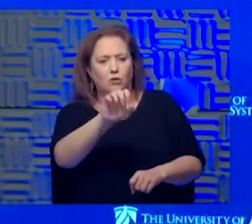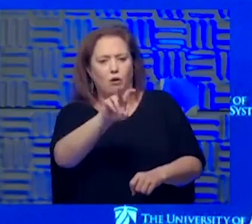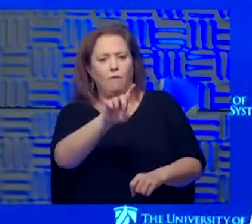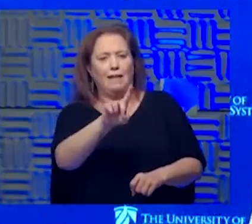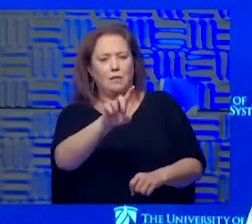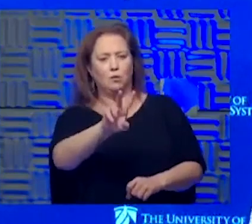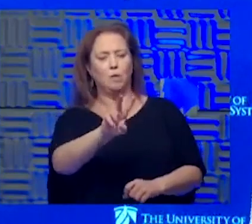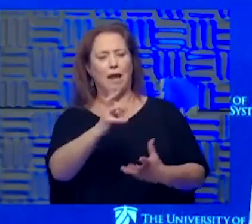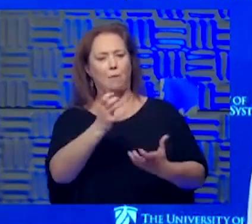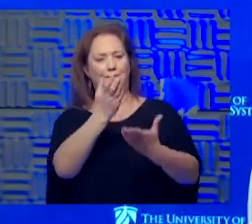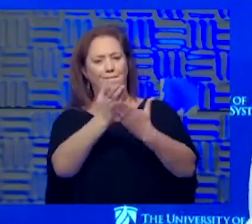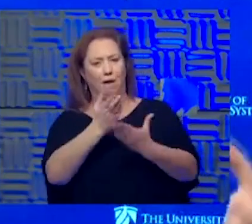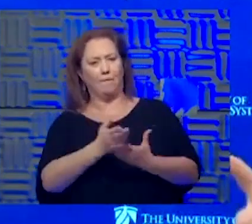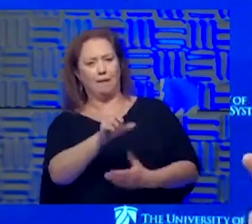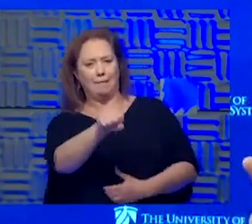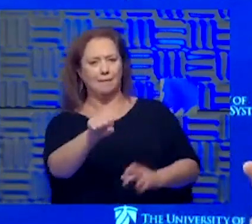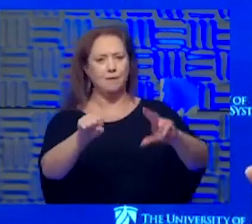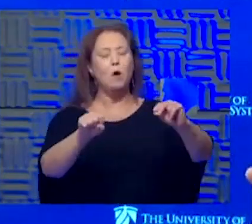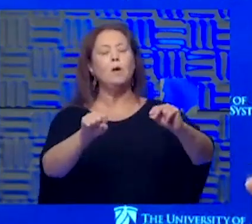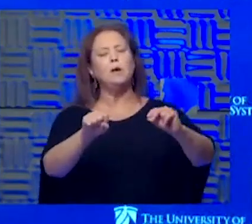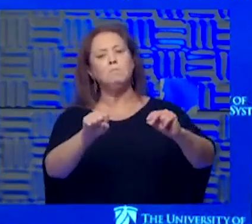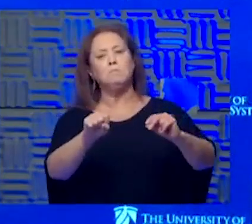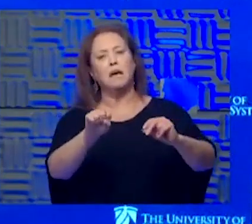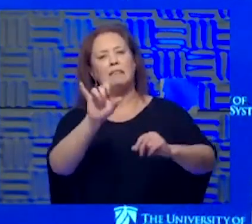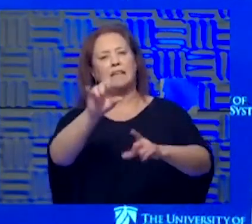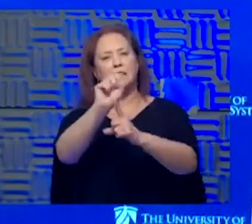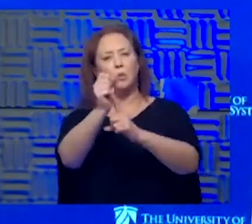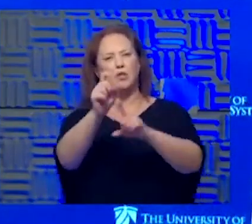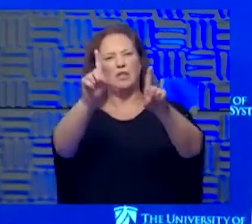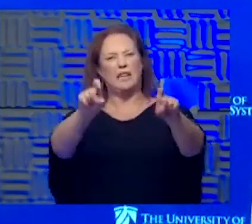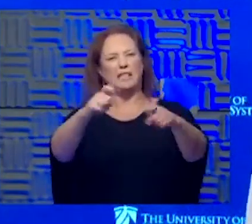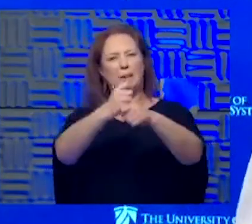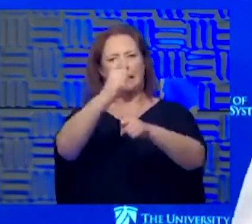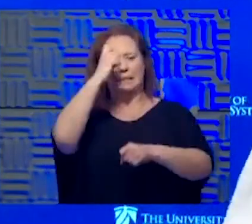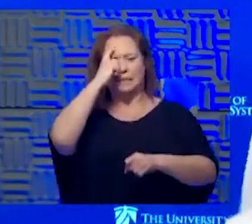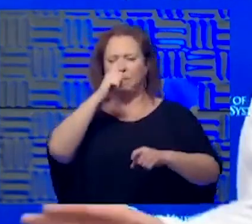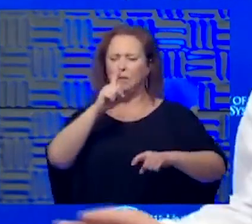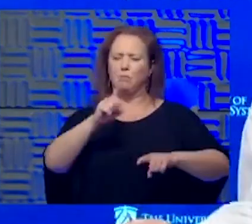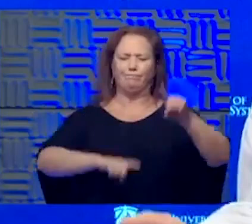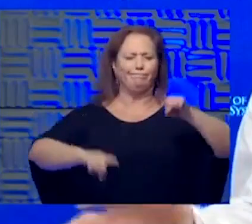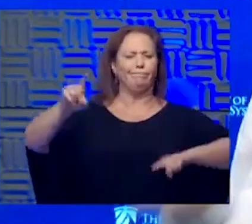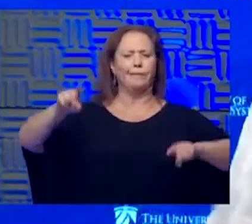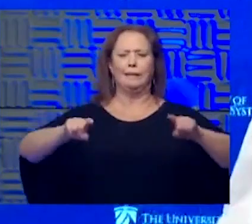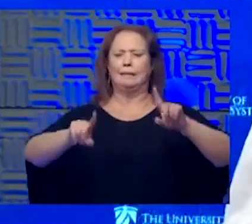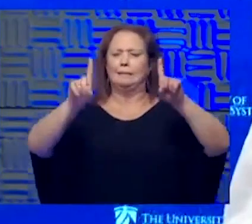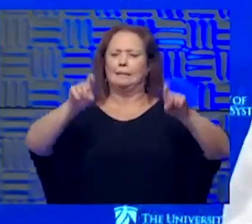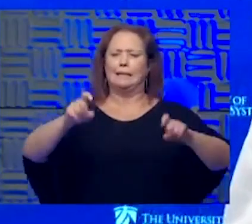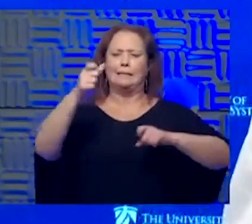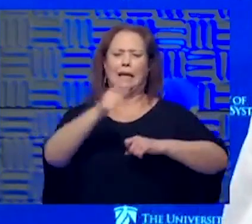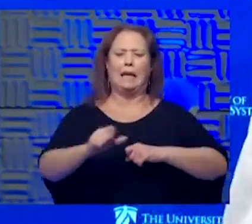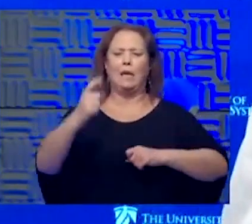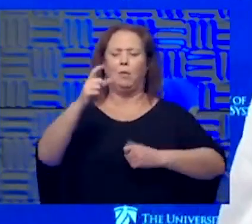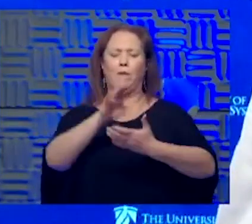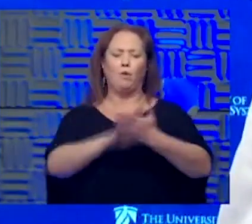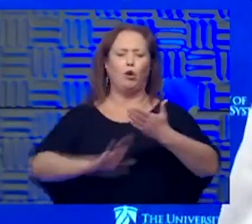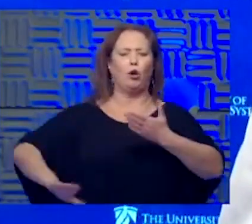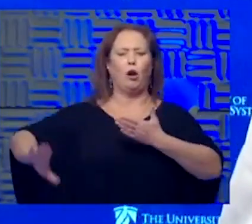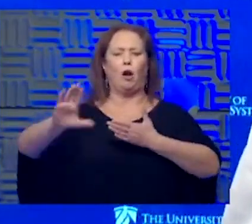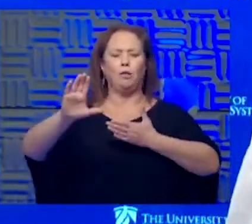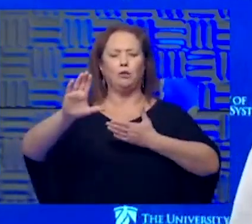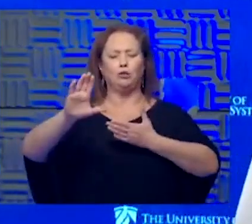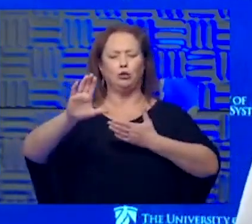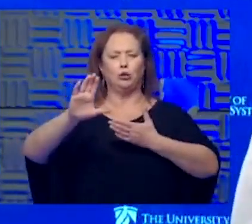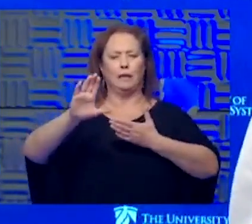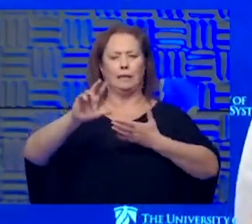to verify that. Testing makes perfect sense then. But to randomly test everybody coming onto a college campus and think that it means